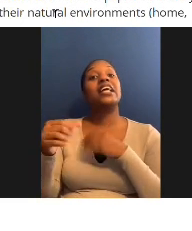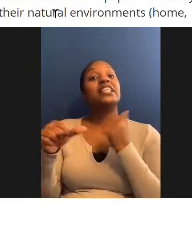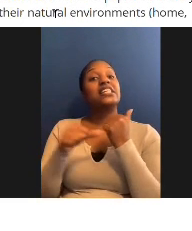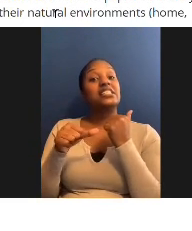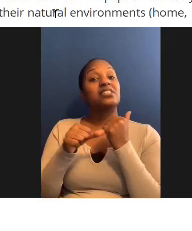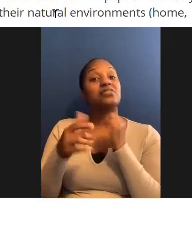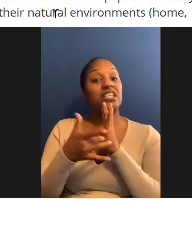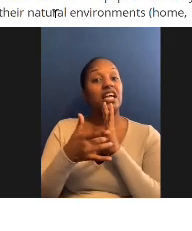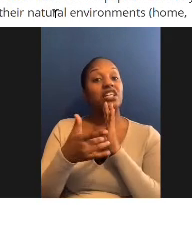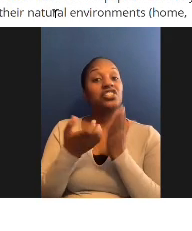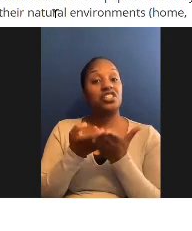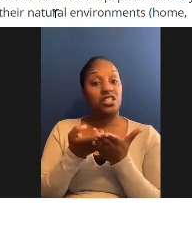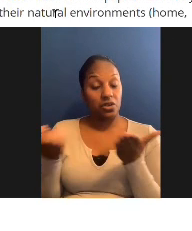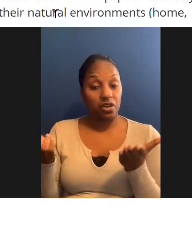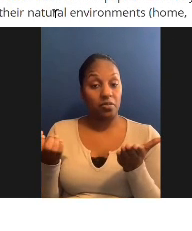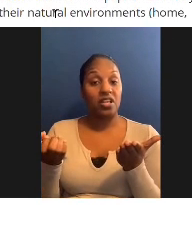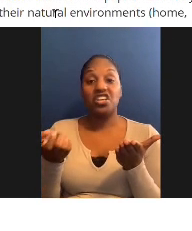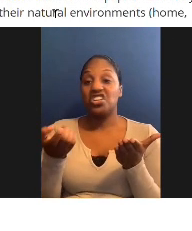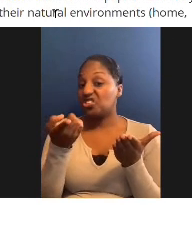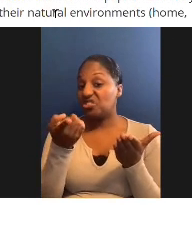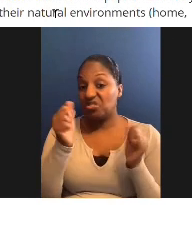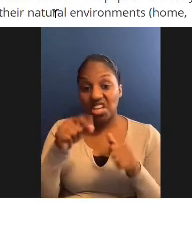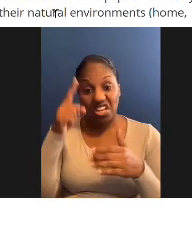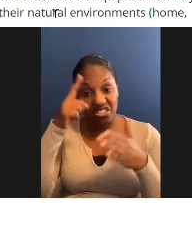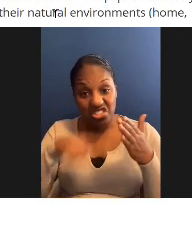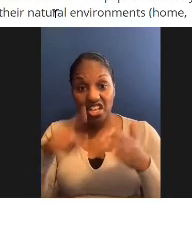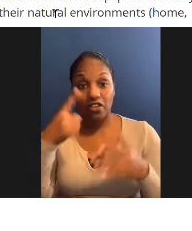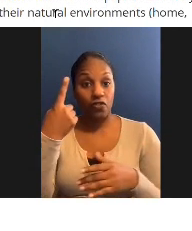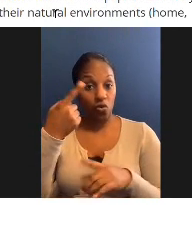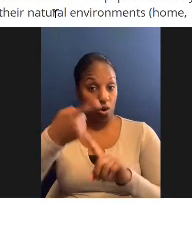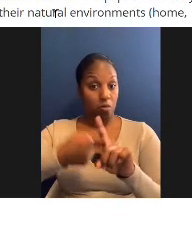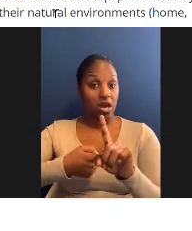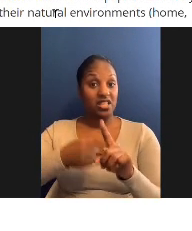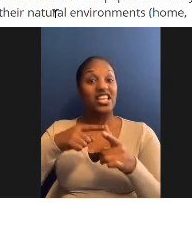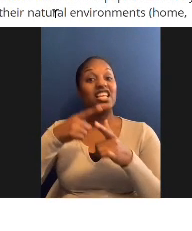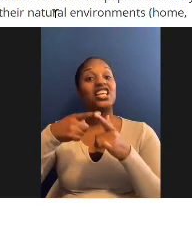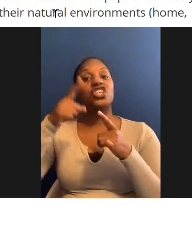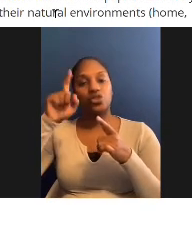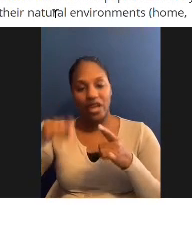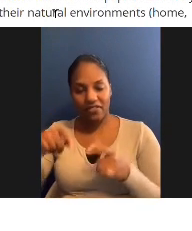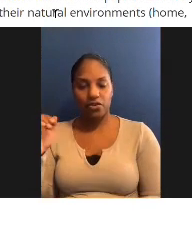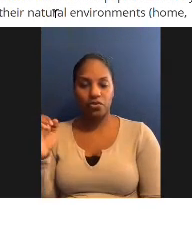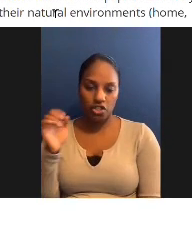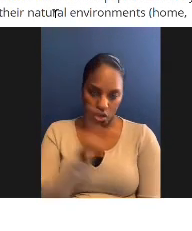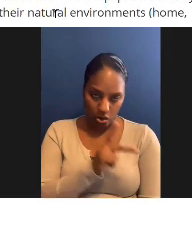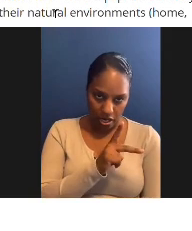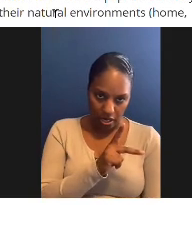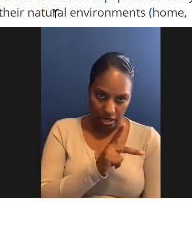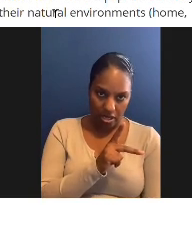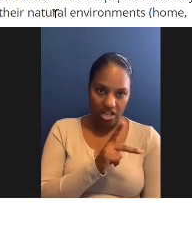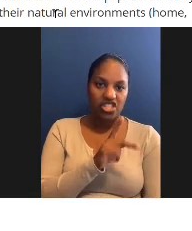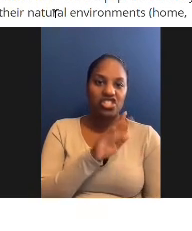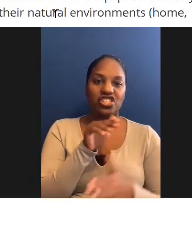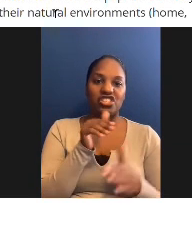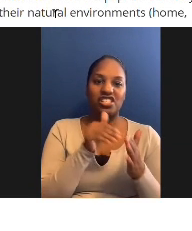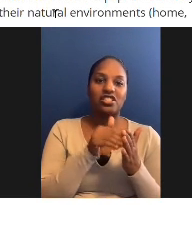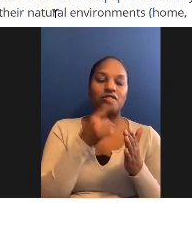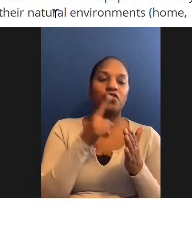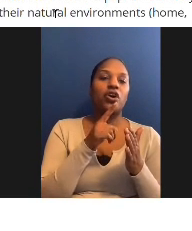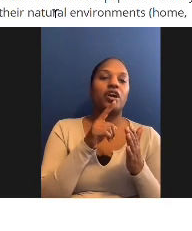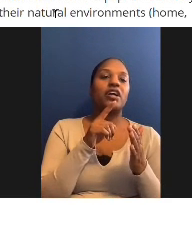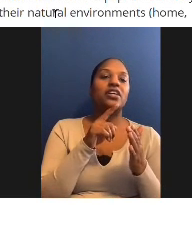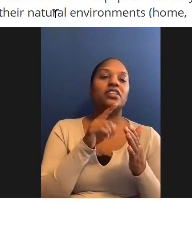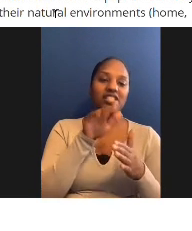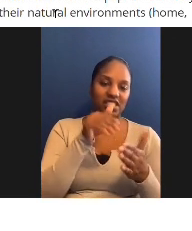technology device. You can check it out for 1 month and then you must return it to the Centers for Excellence in